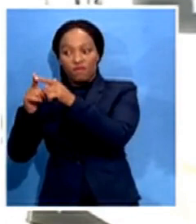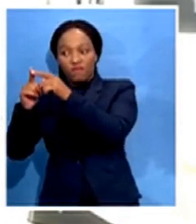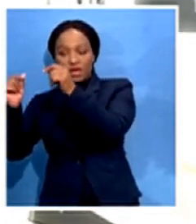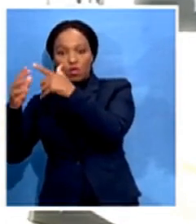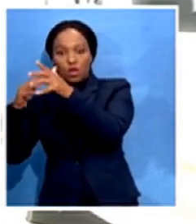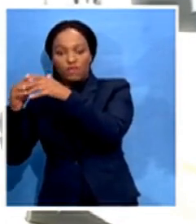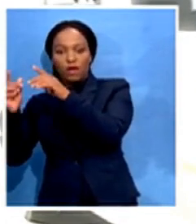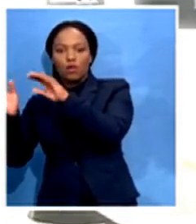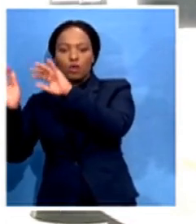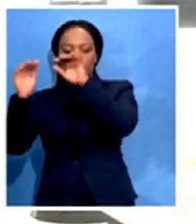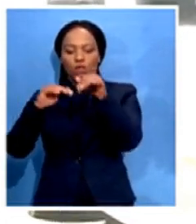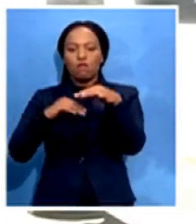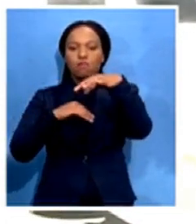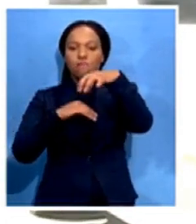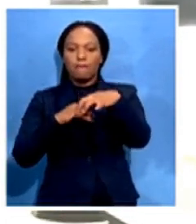staff are very